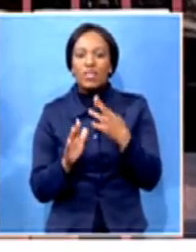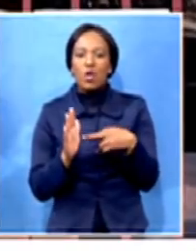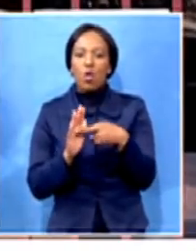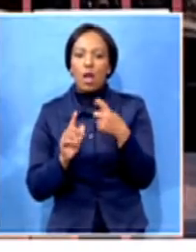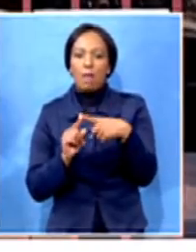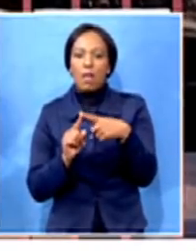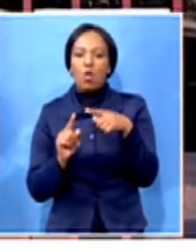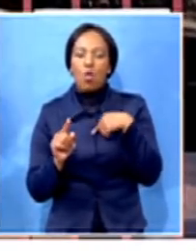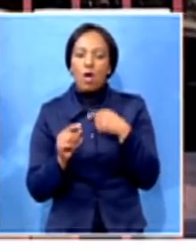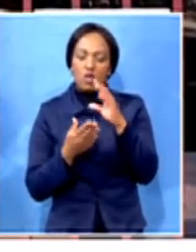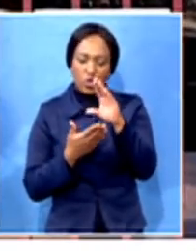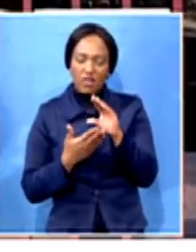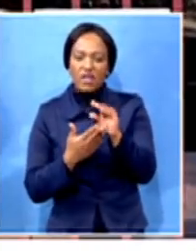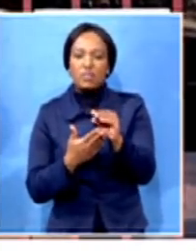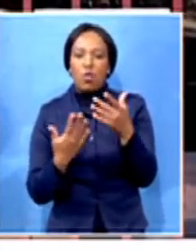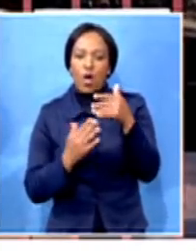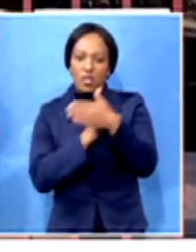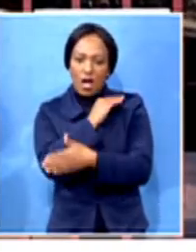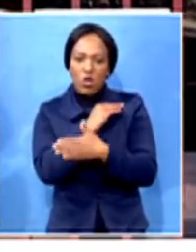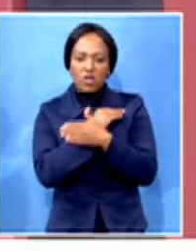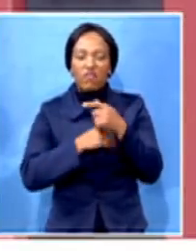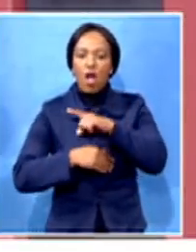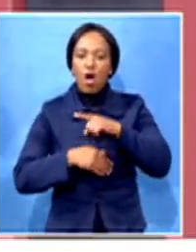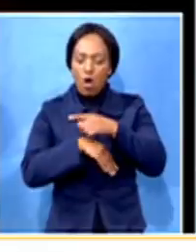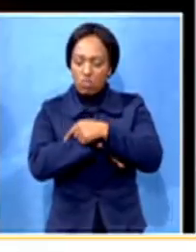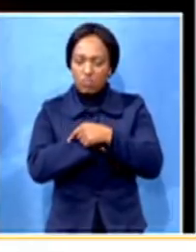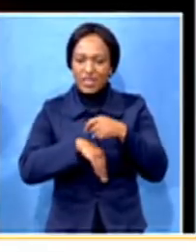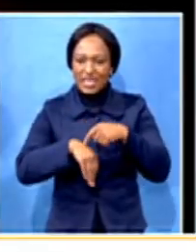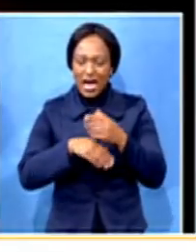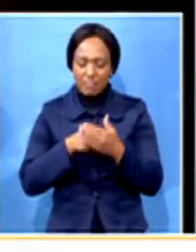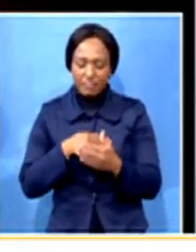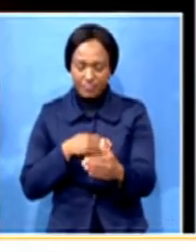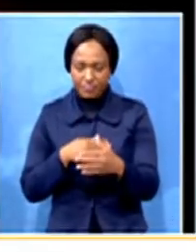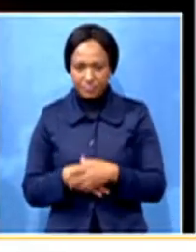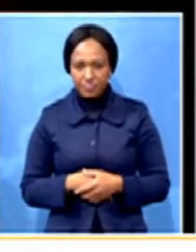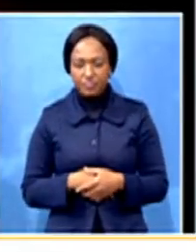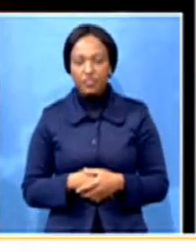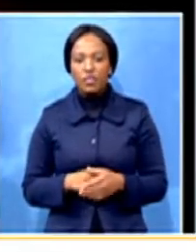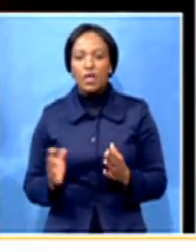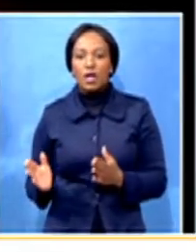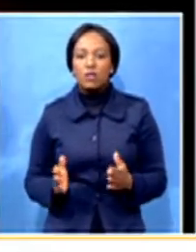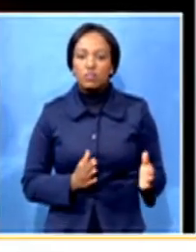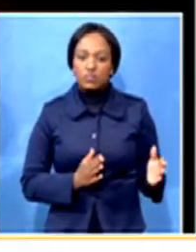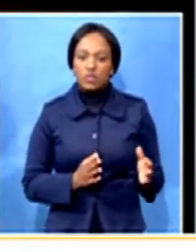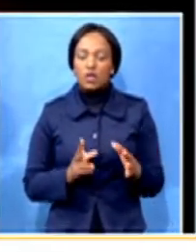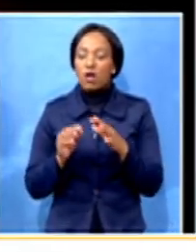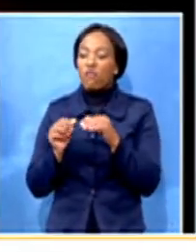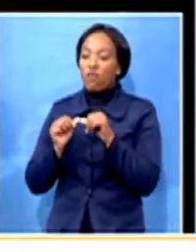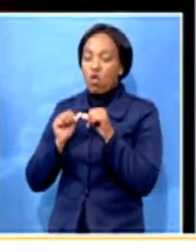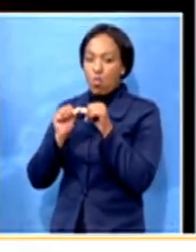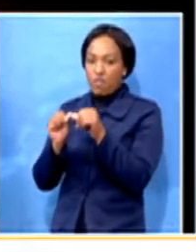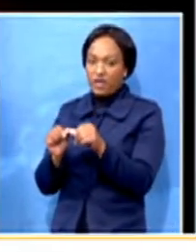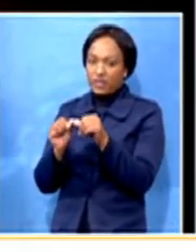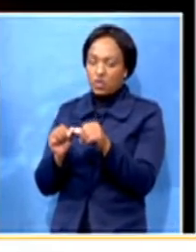investment appetite in the country over a long period of time. And in moving forward, we obviously need to